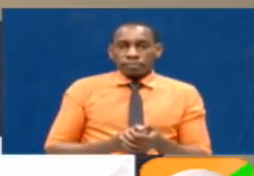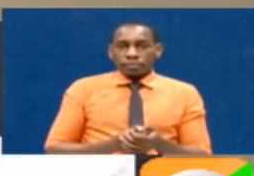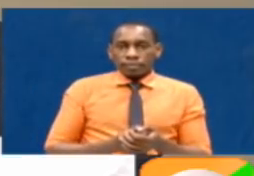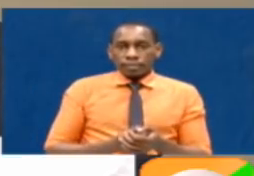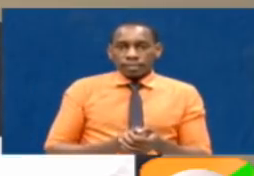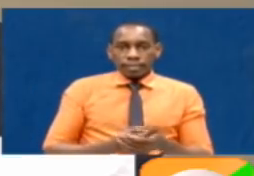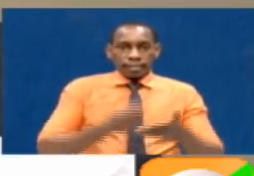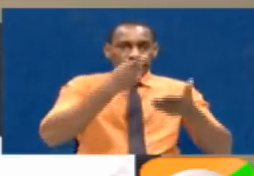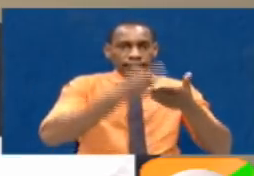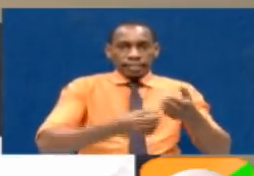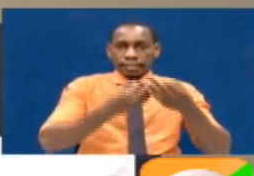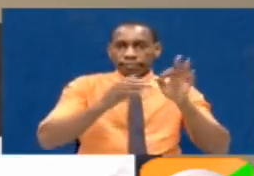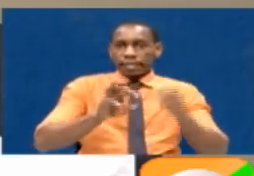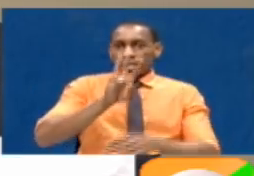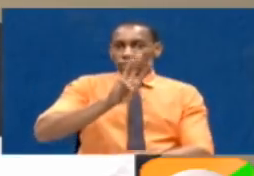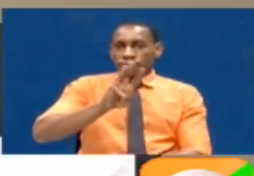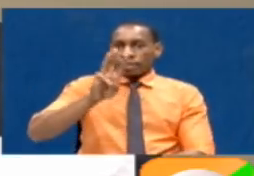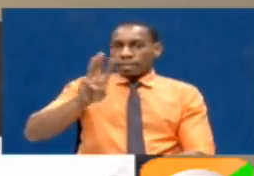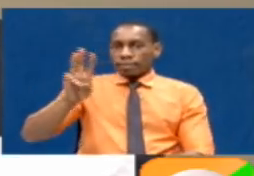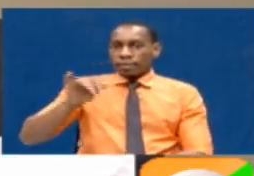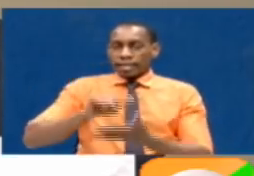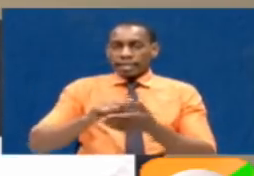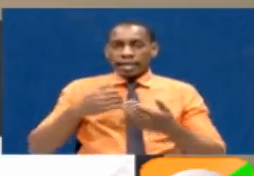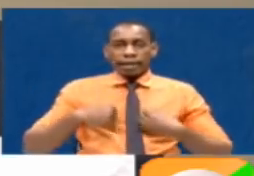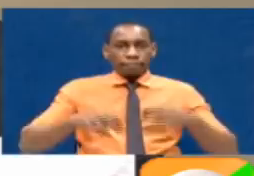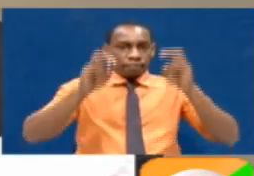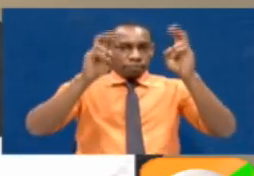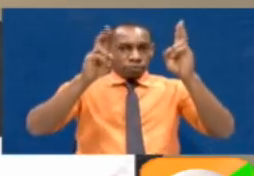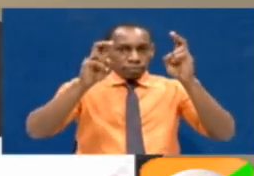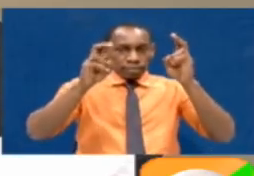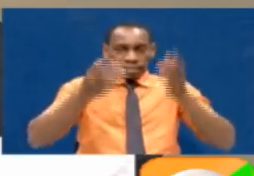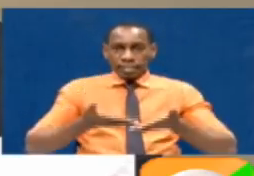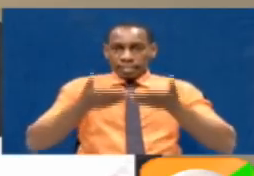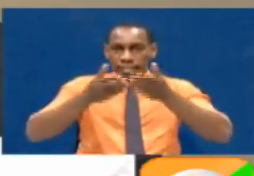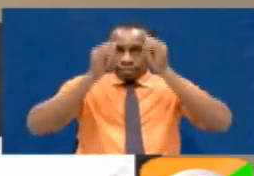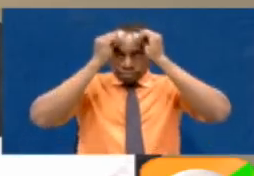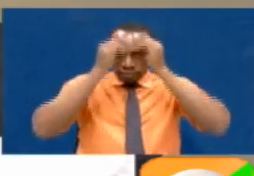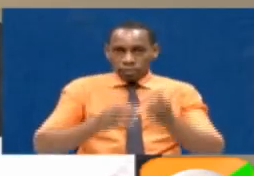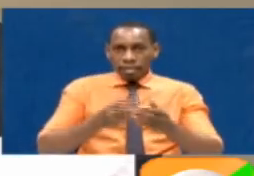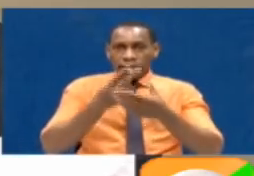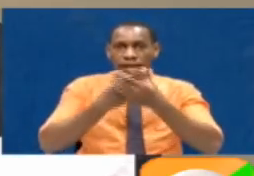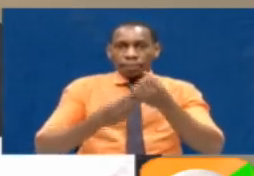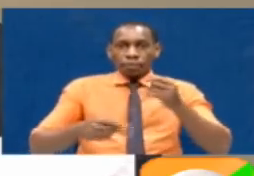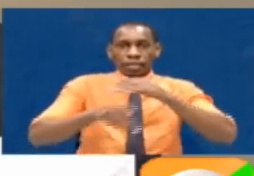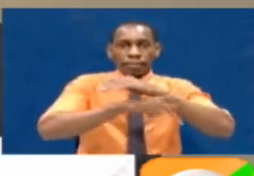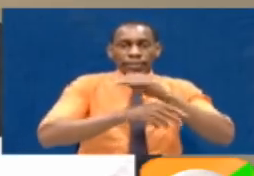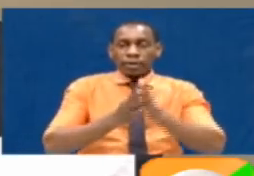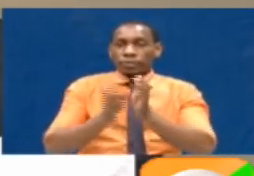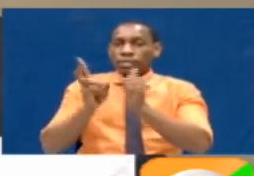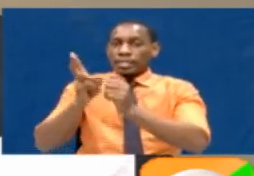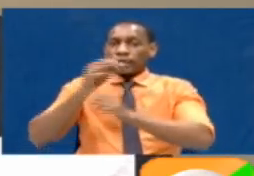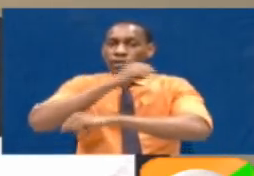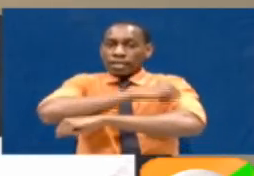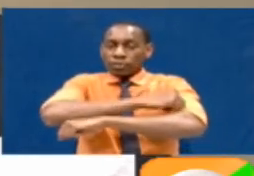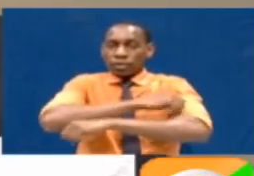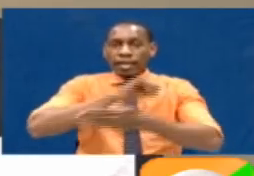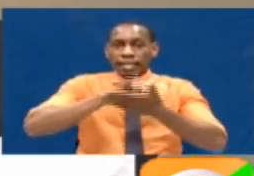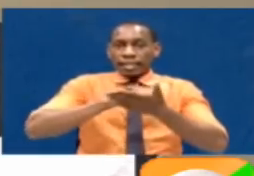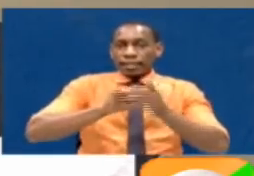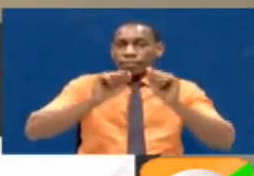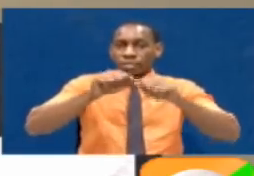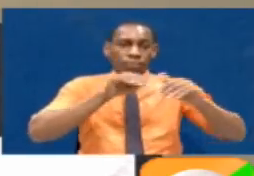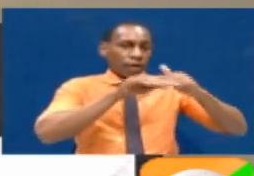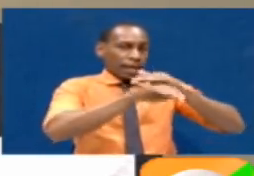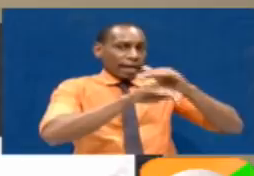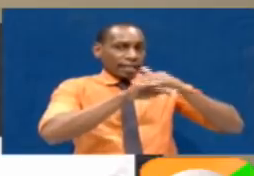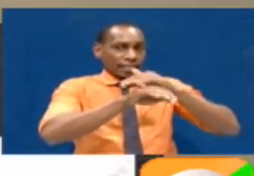We have zero rated websites that give content to students, both for primary and secondary schools, so that they can